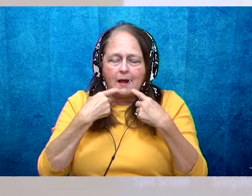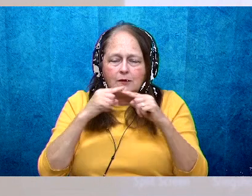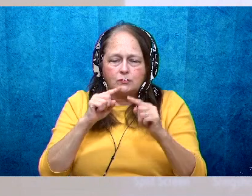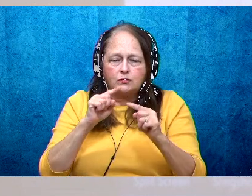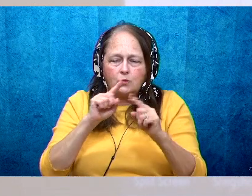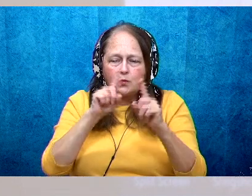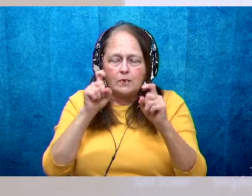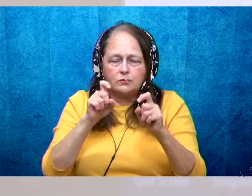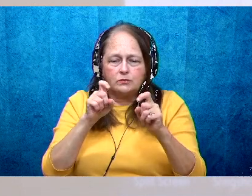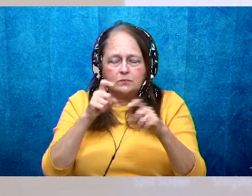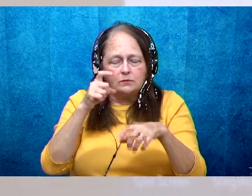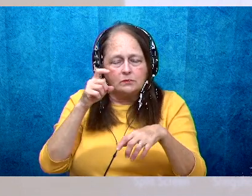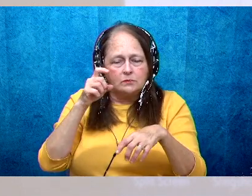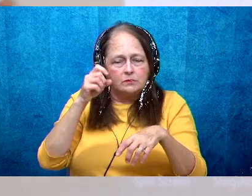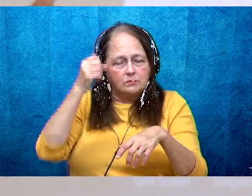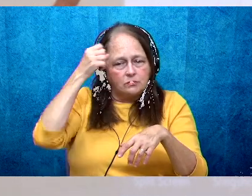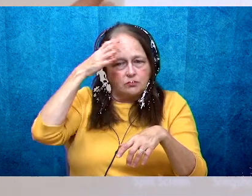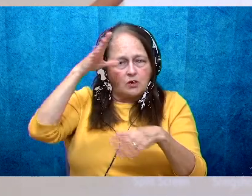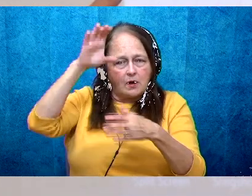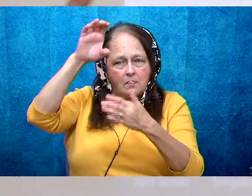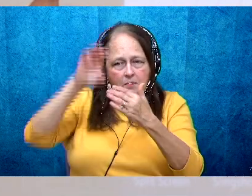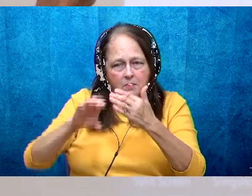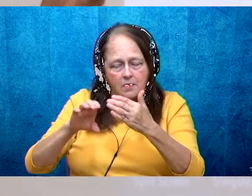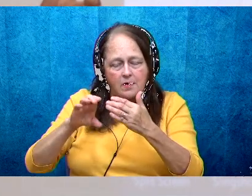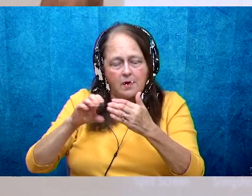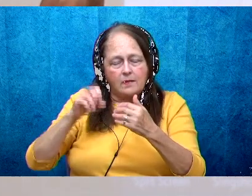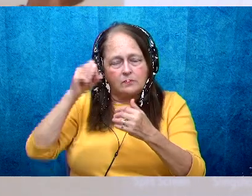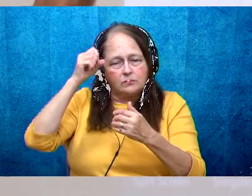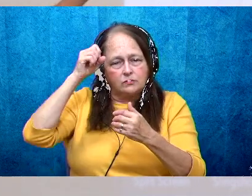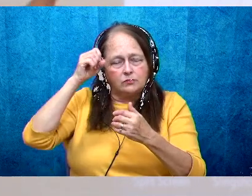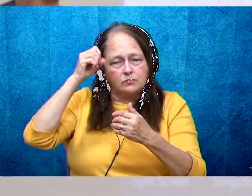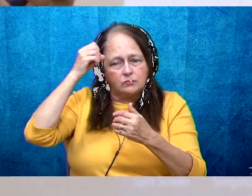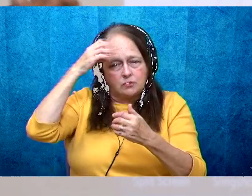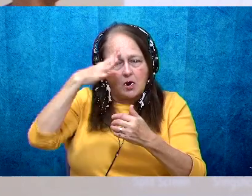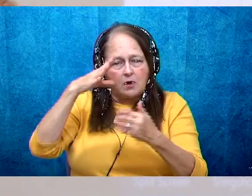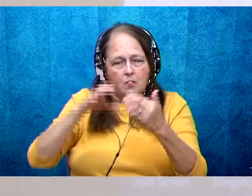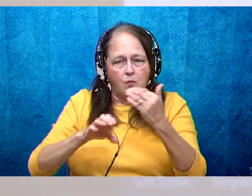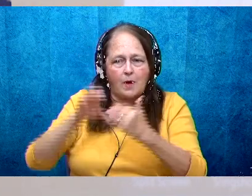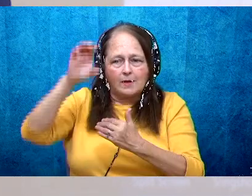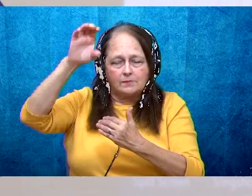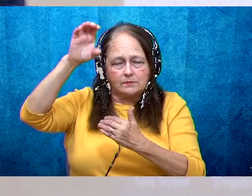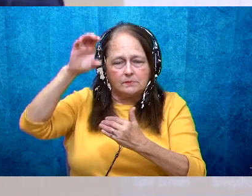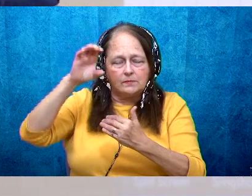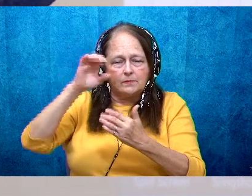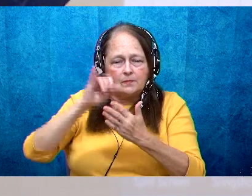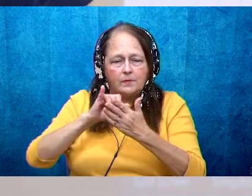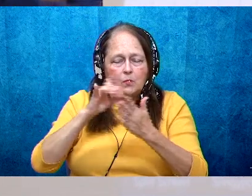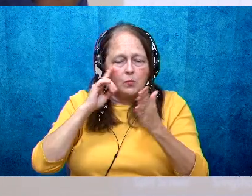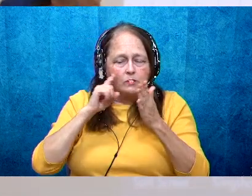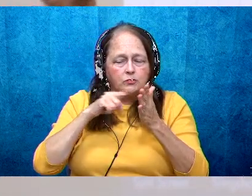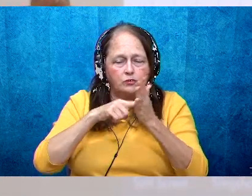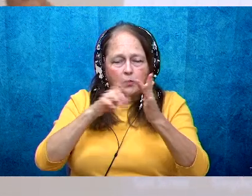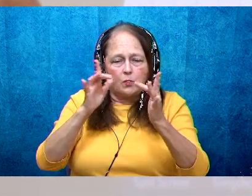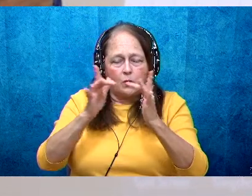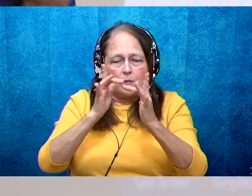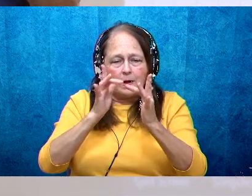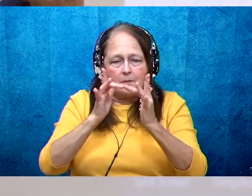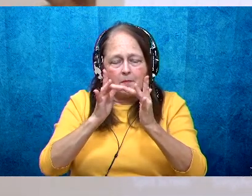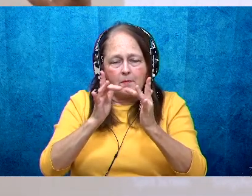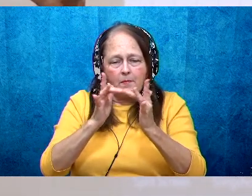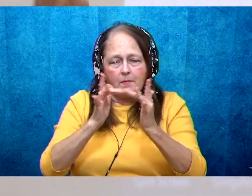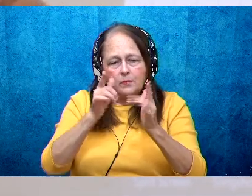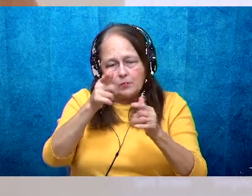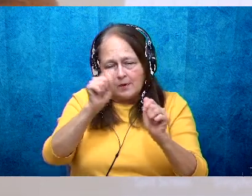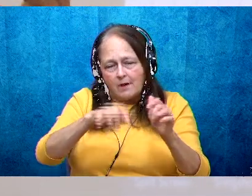question. If you're able to use the internet, you can even look this up. There are websites that will show you over the course of a year for